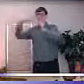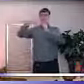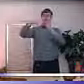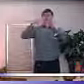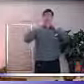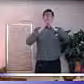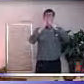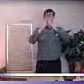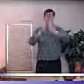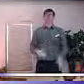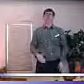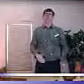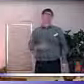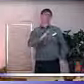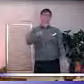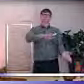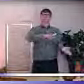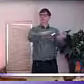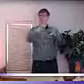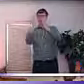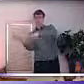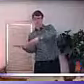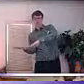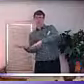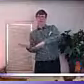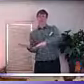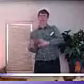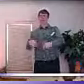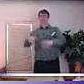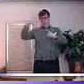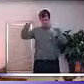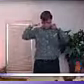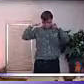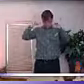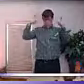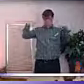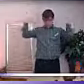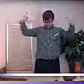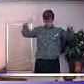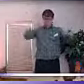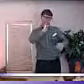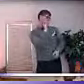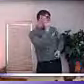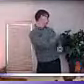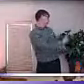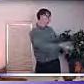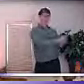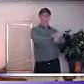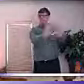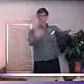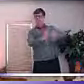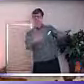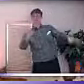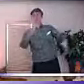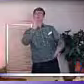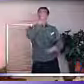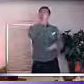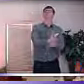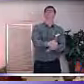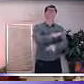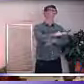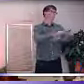Any sense of death is just a mortal illusion that has absolutely no truth